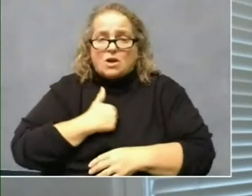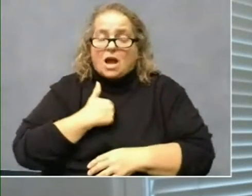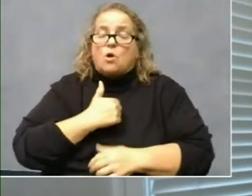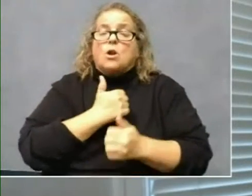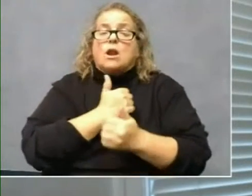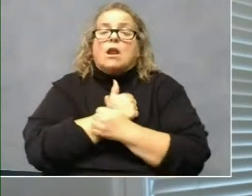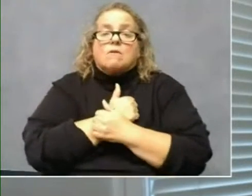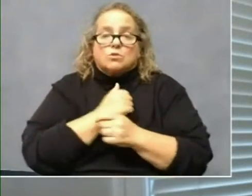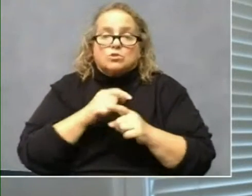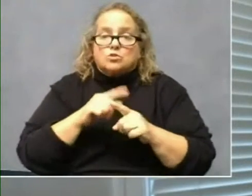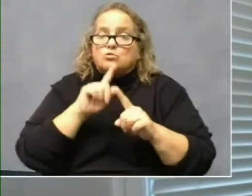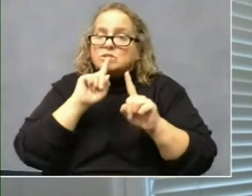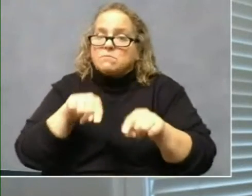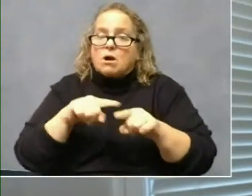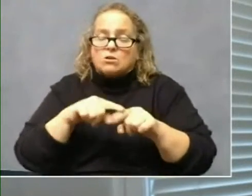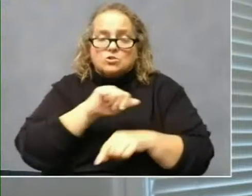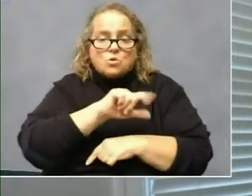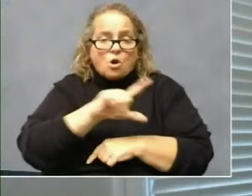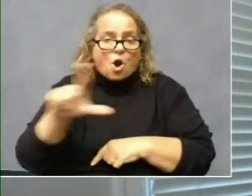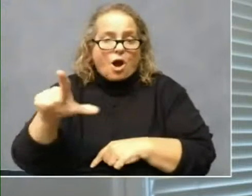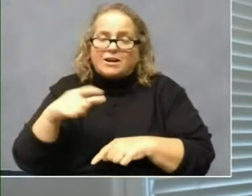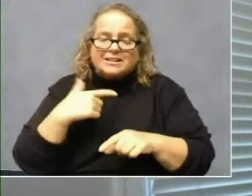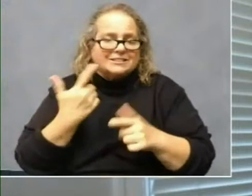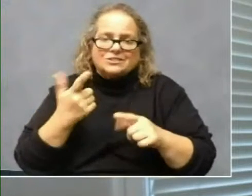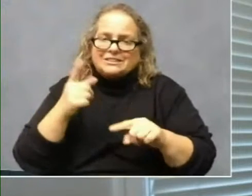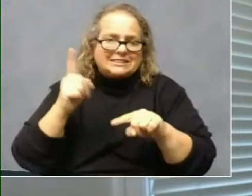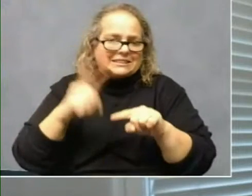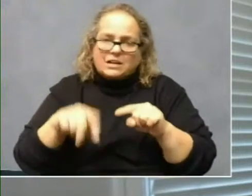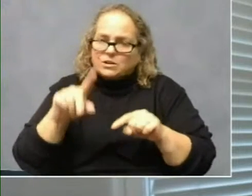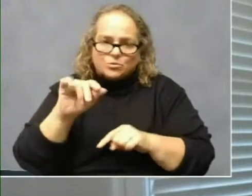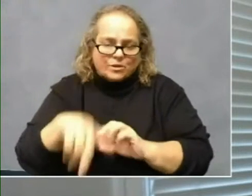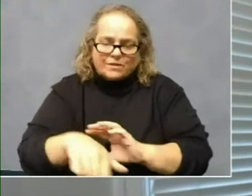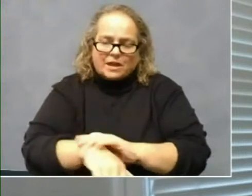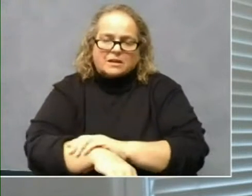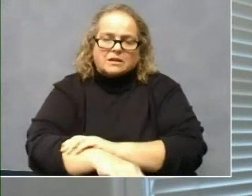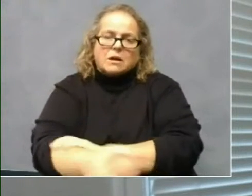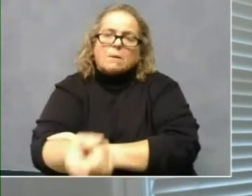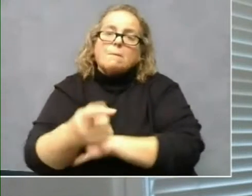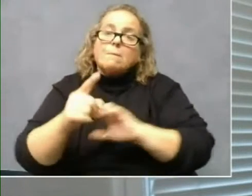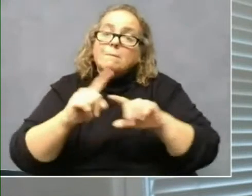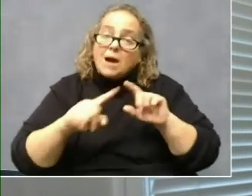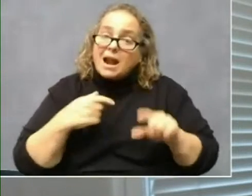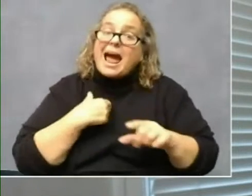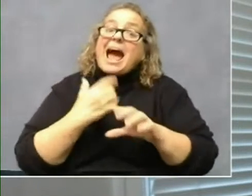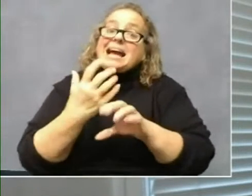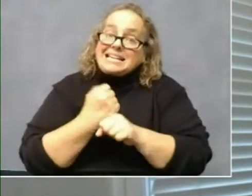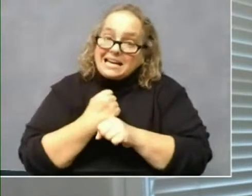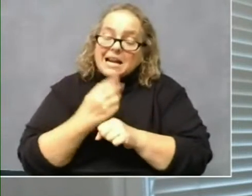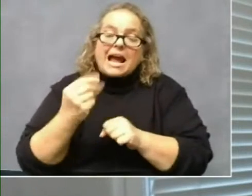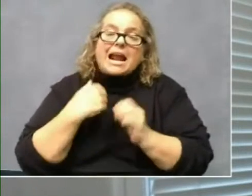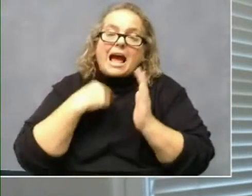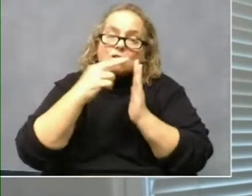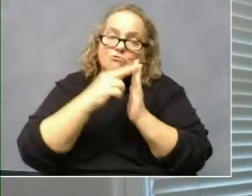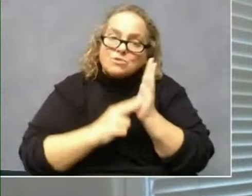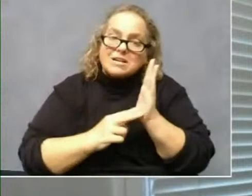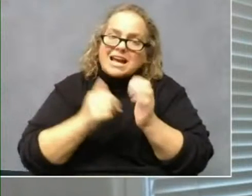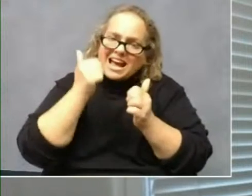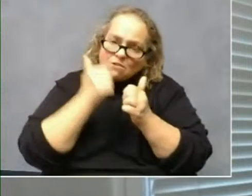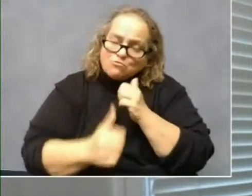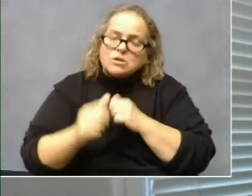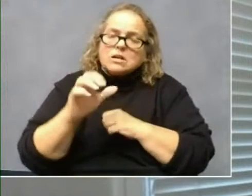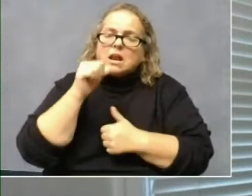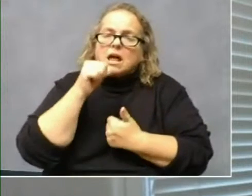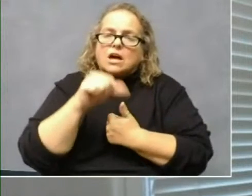letters to all of you, and I just simply can't do that. But I do get it, and I read every letter and every card that comes to me. So if it